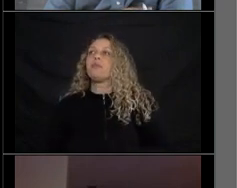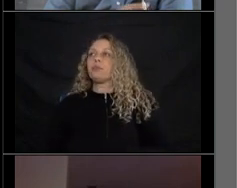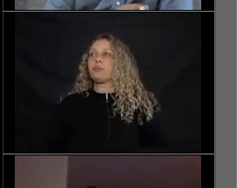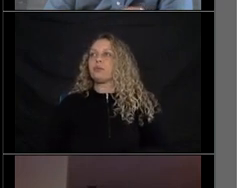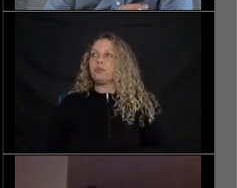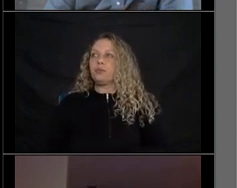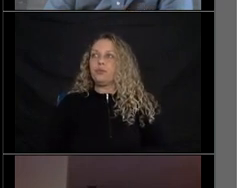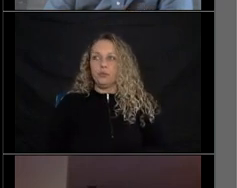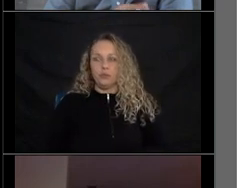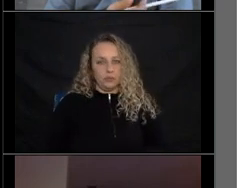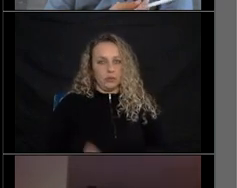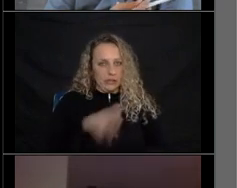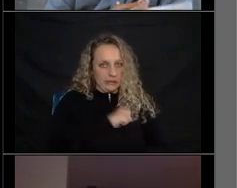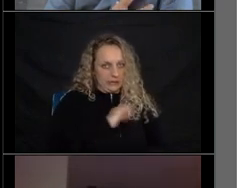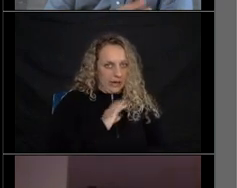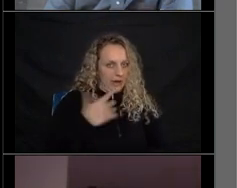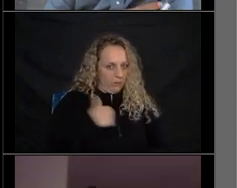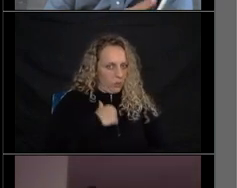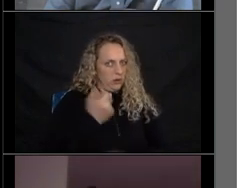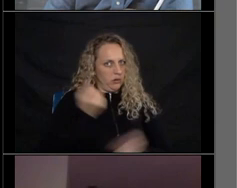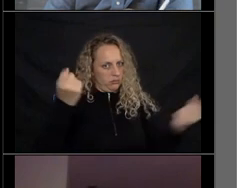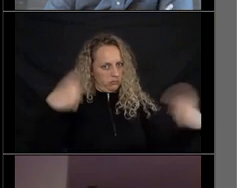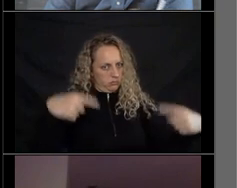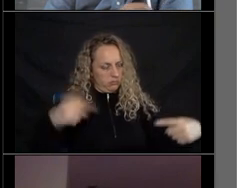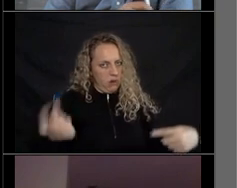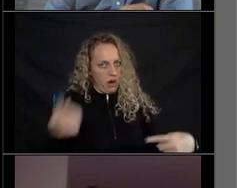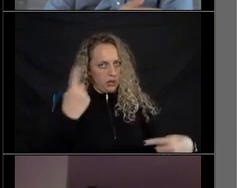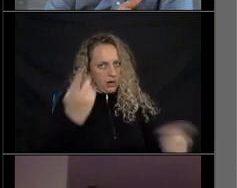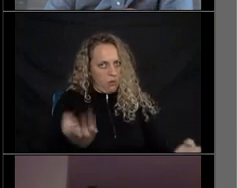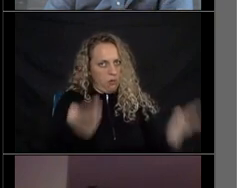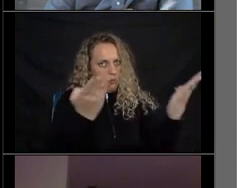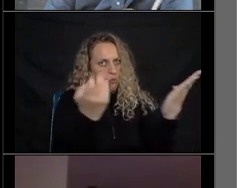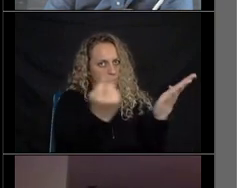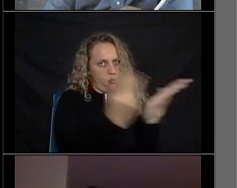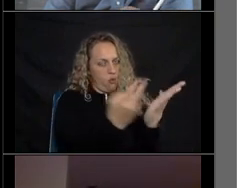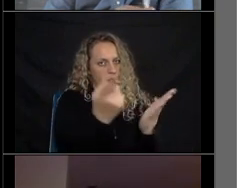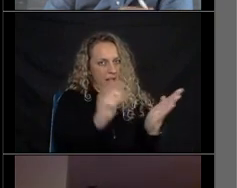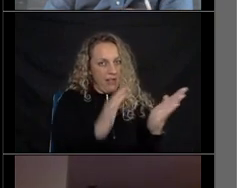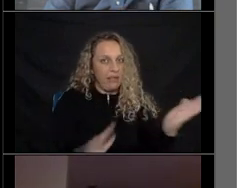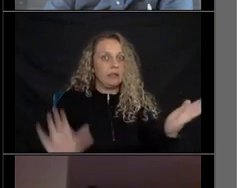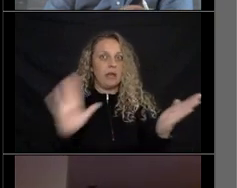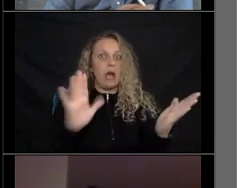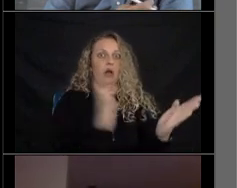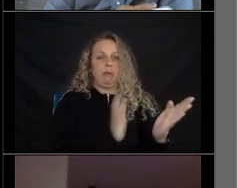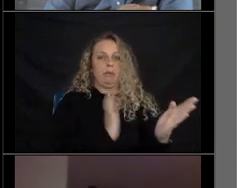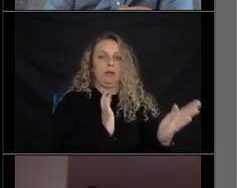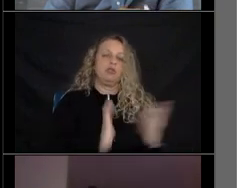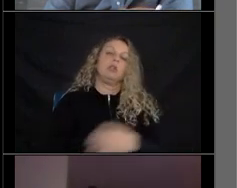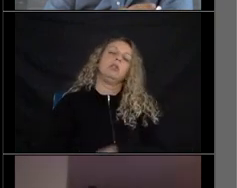understand where your staff fully understands what the motion that was made and approved by the entirety of the commission.